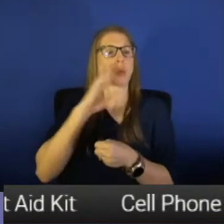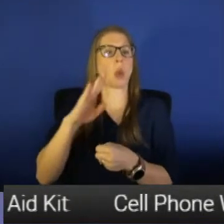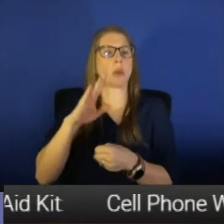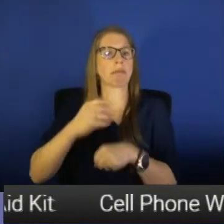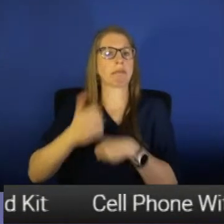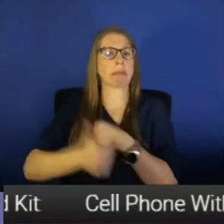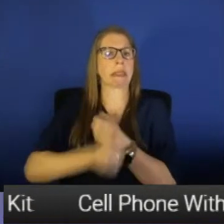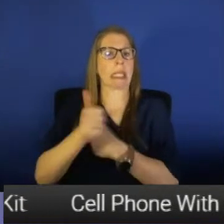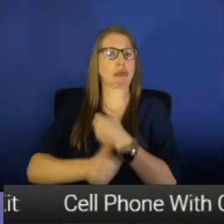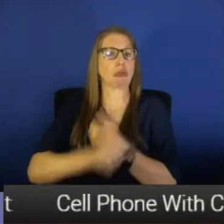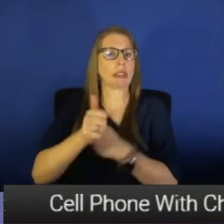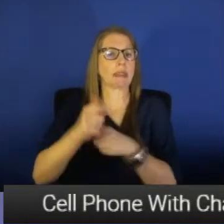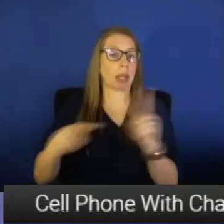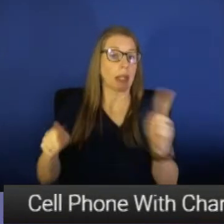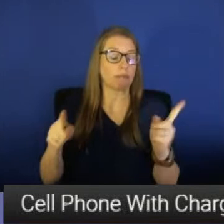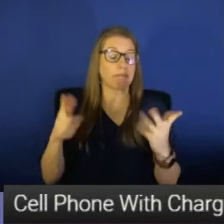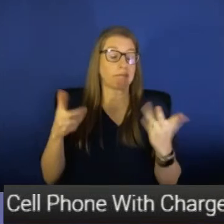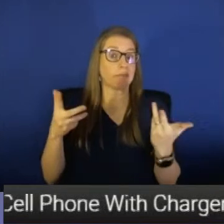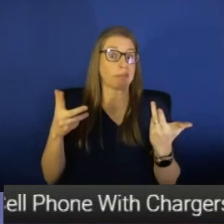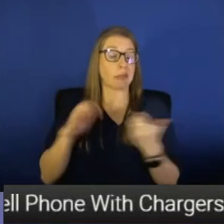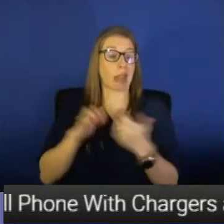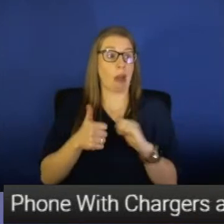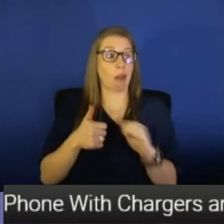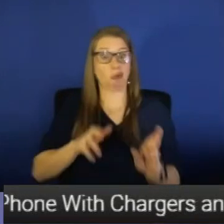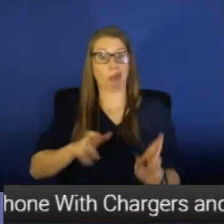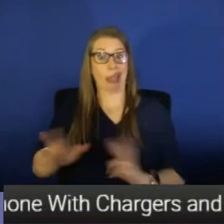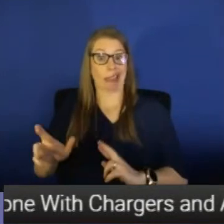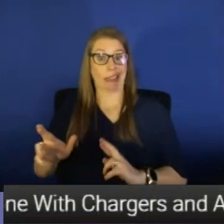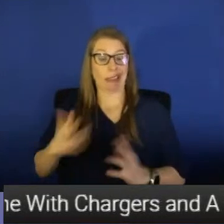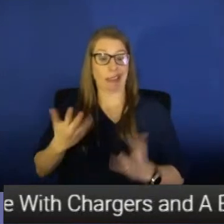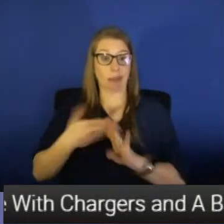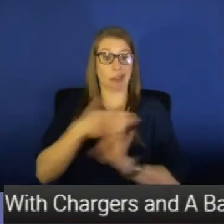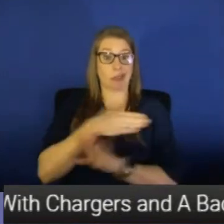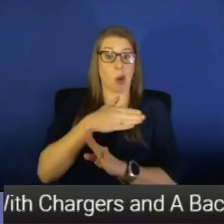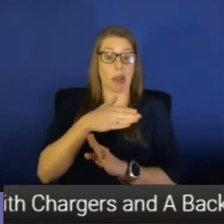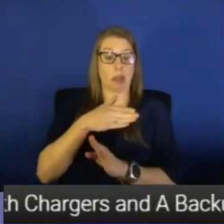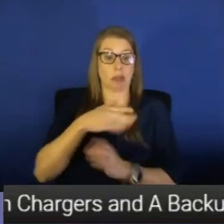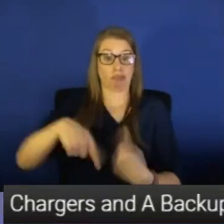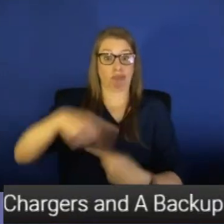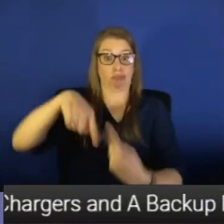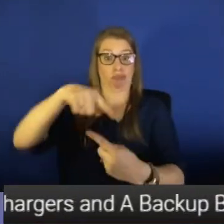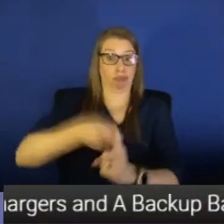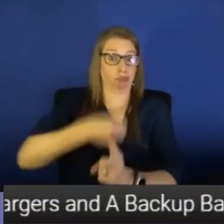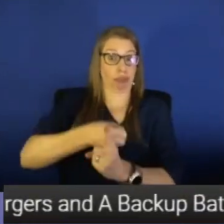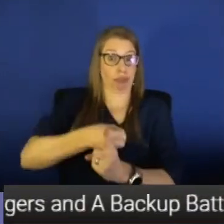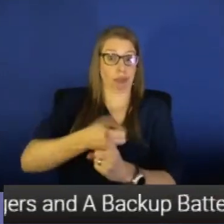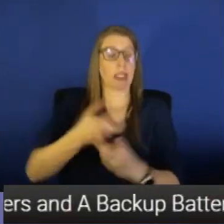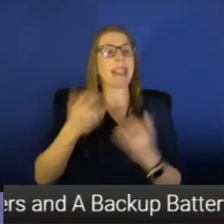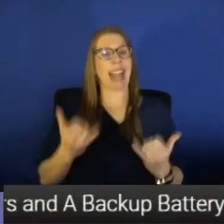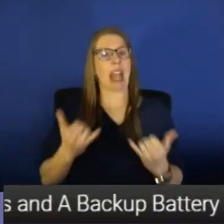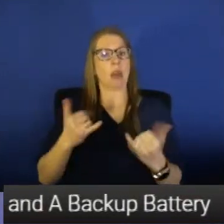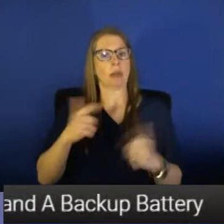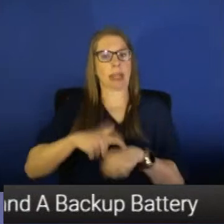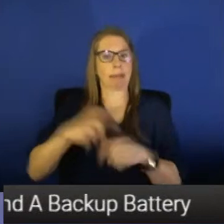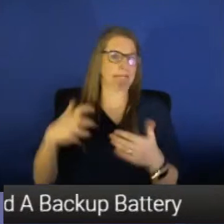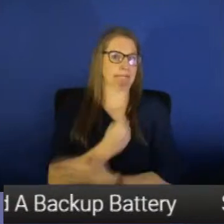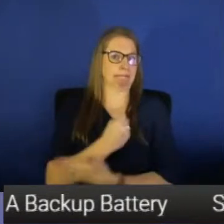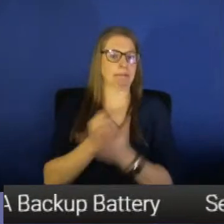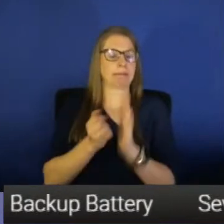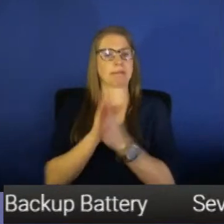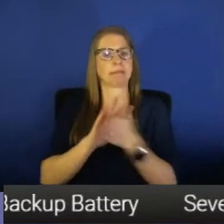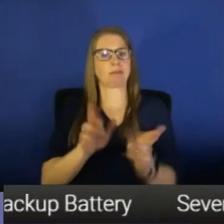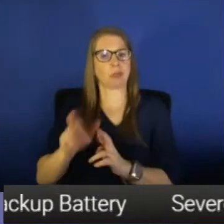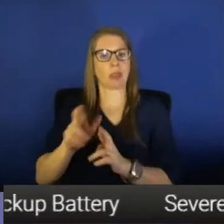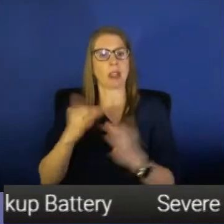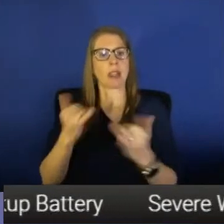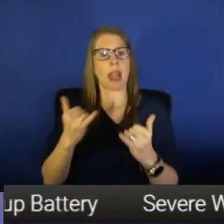thinking, okay, how would I get ready? So that's what we're doing right now. Now is your chance to get ready. So what do you want people to know if they think, okay, I'm going to go out today and gather